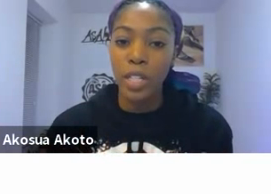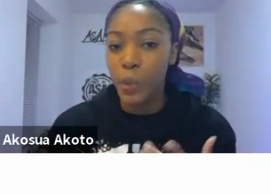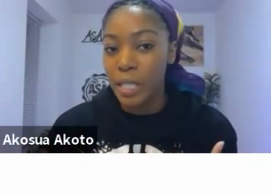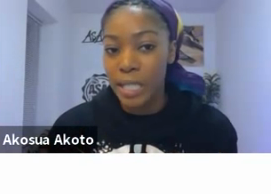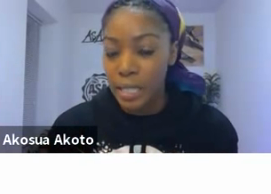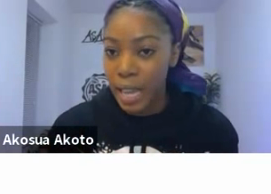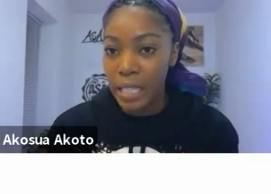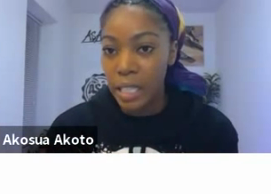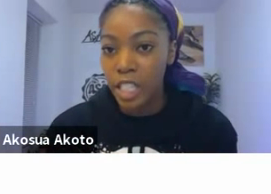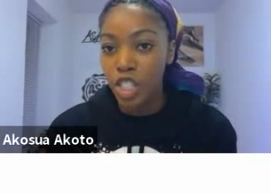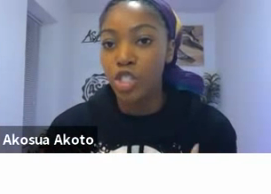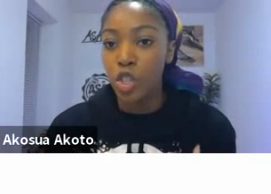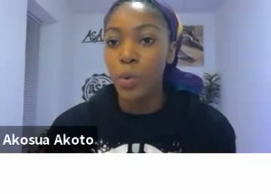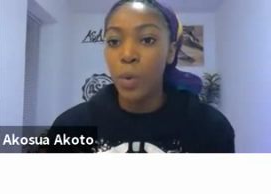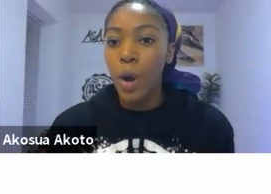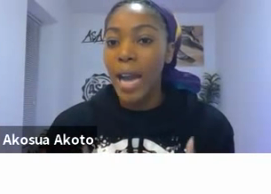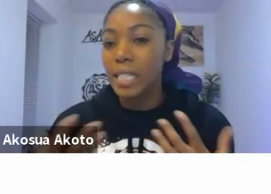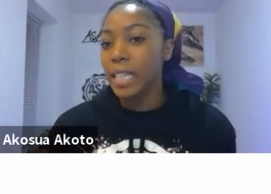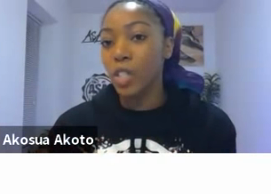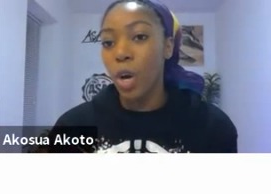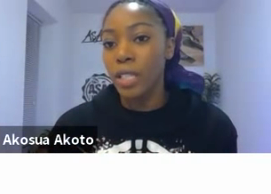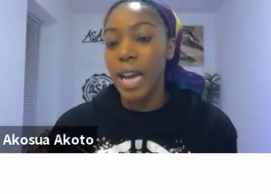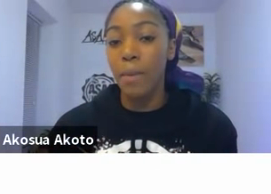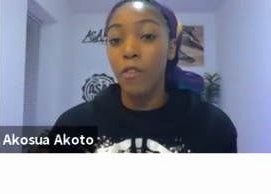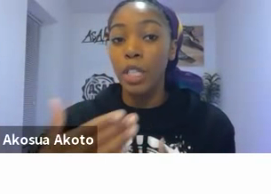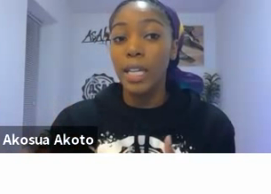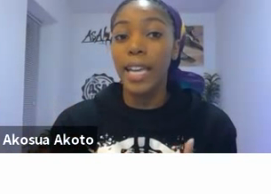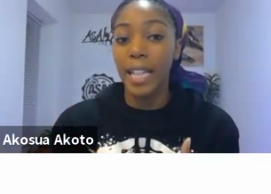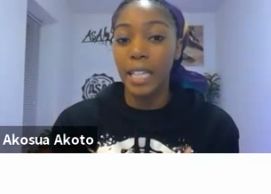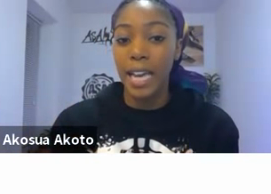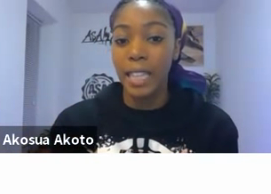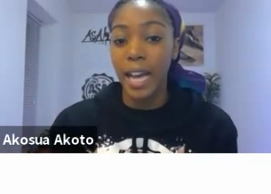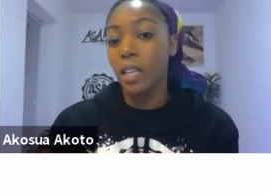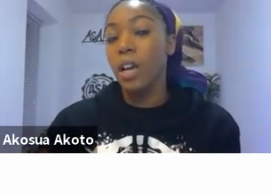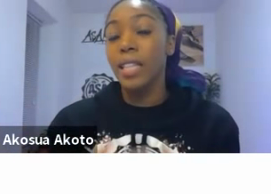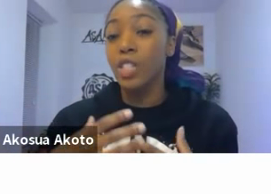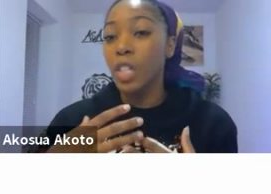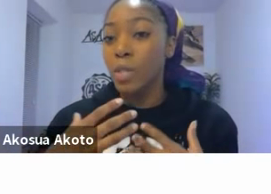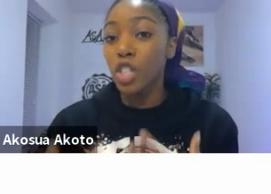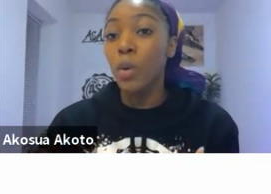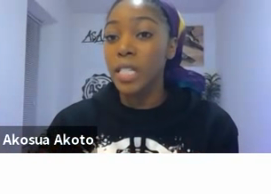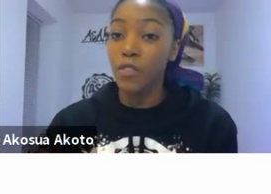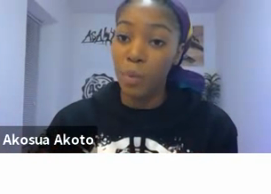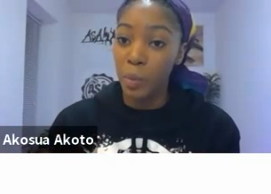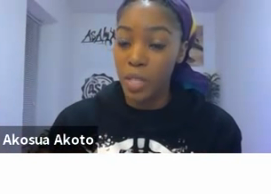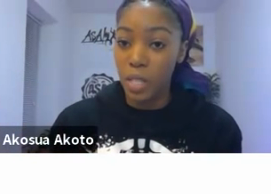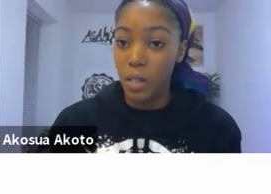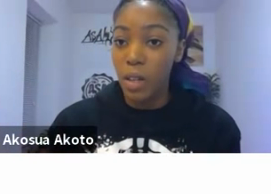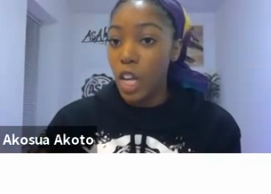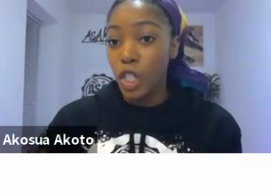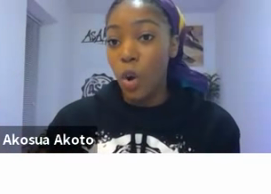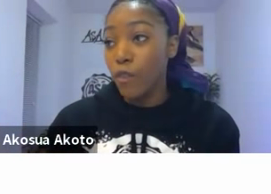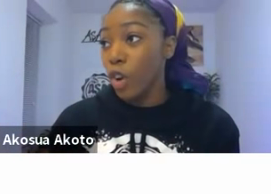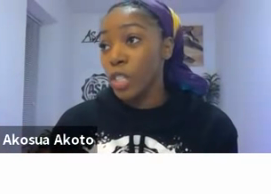never going to exist in isolation. So I say this all the time. If we're looking at it like that, then it's going to be so easy for people to